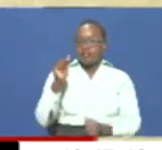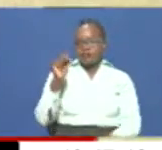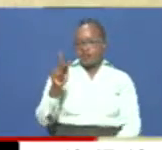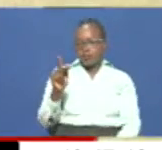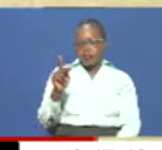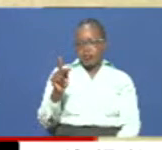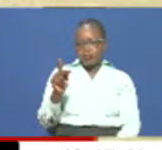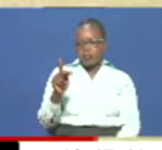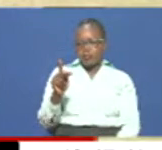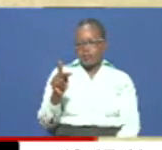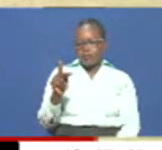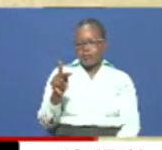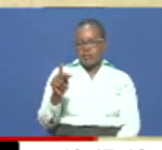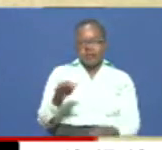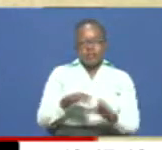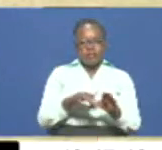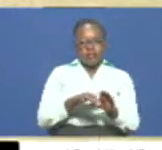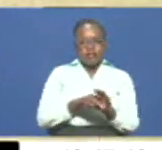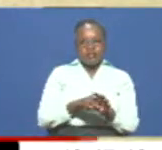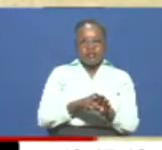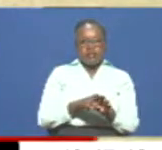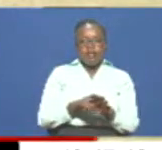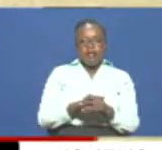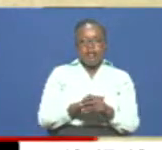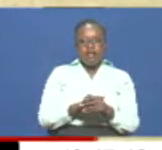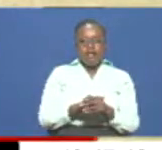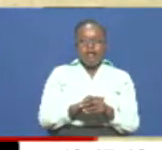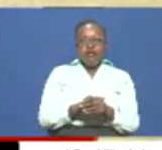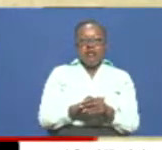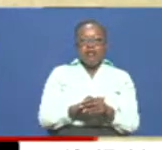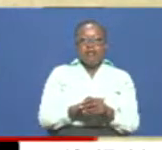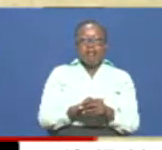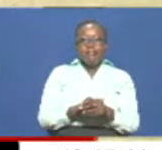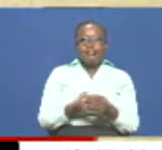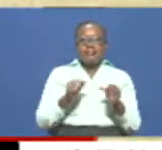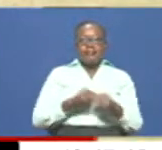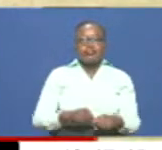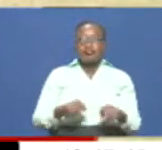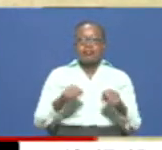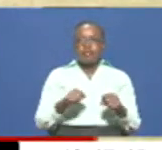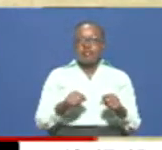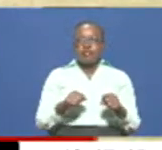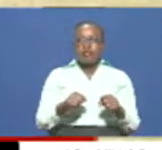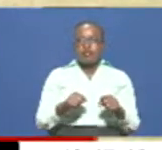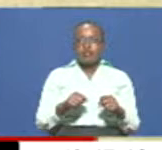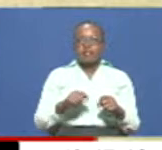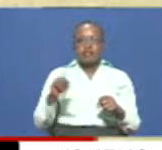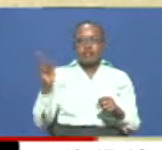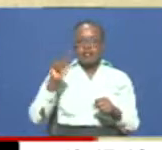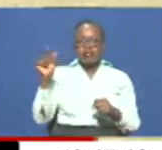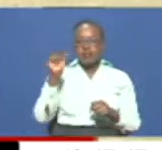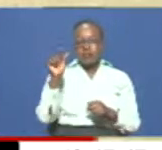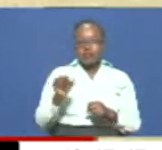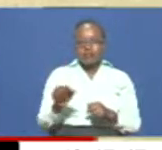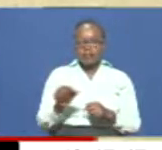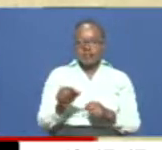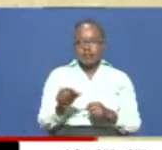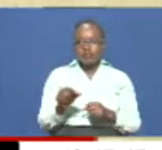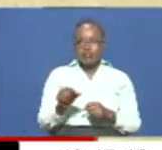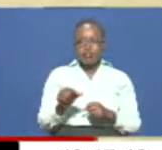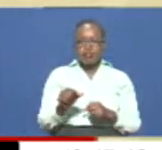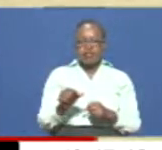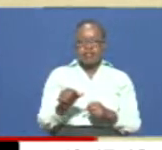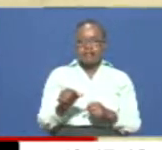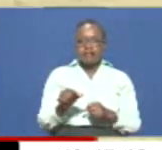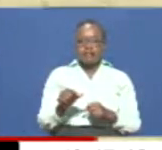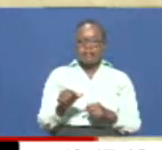executive member, that is Barnabas Korir, who doubles to be the chairman of Nairobi region. He's going to tell us about what the key highlights